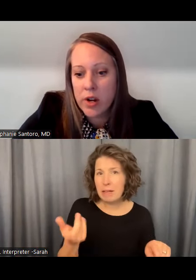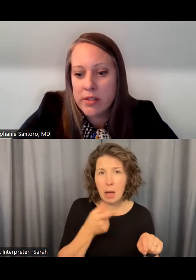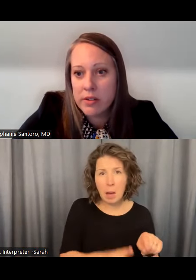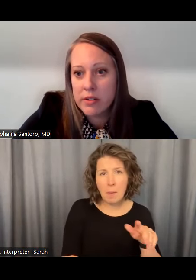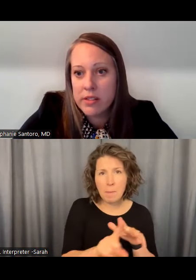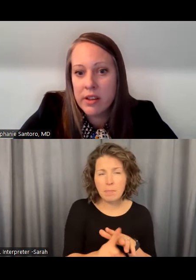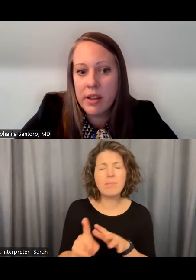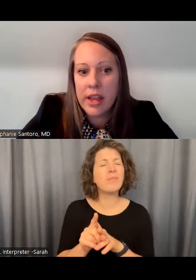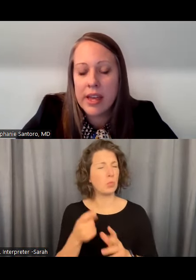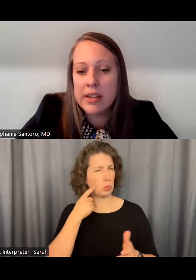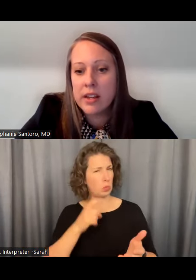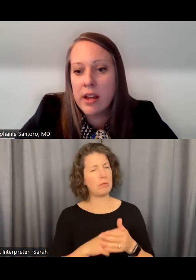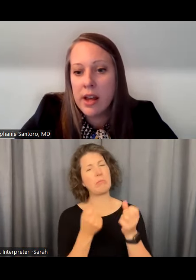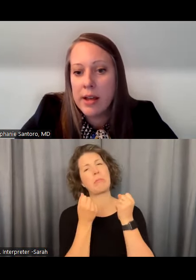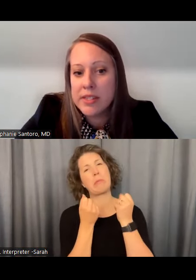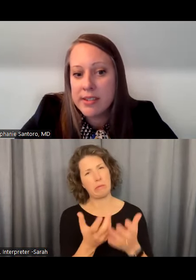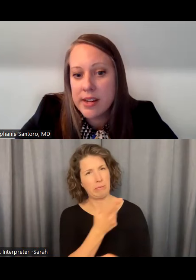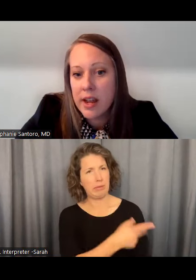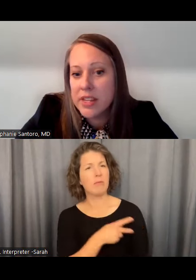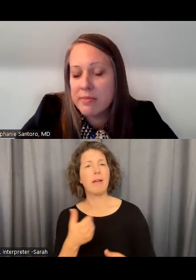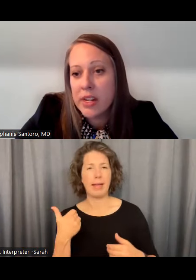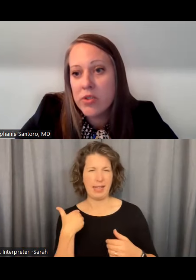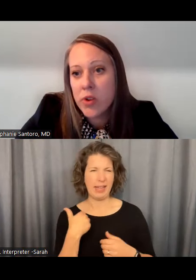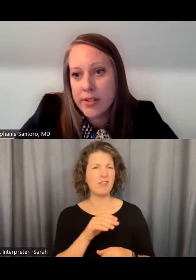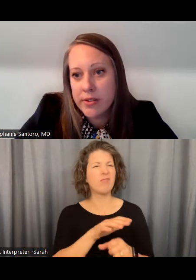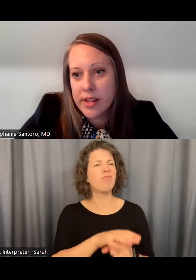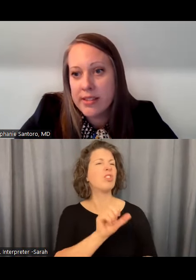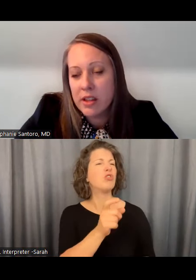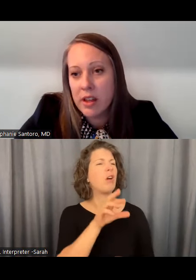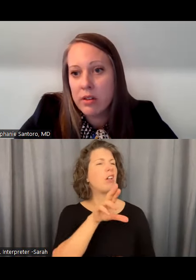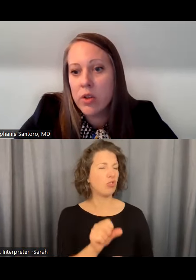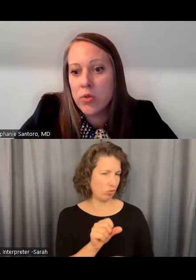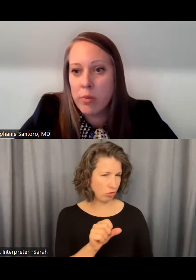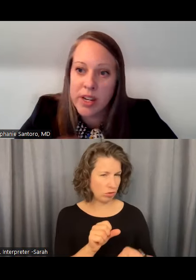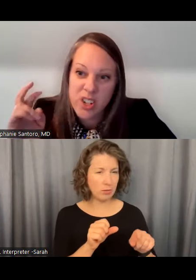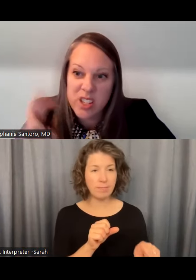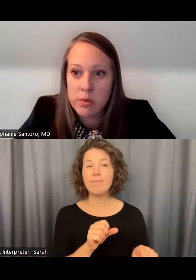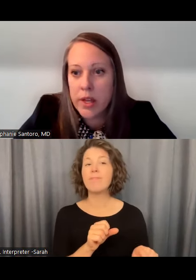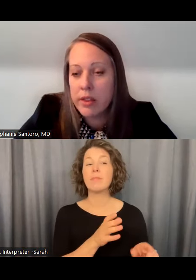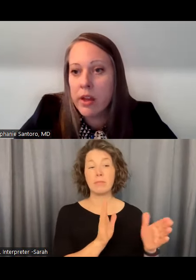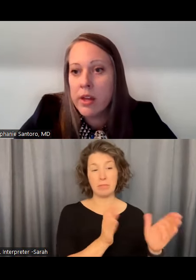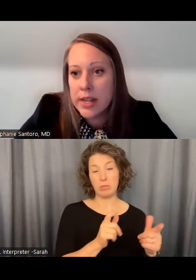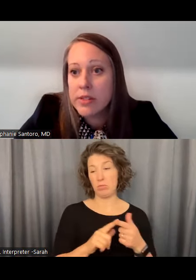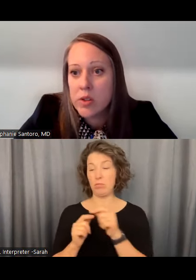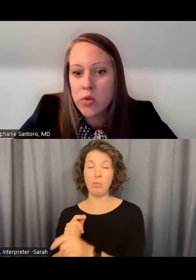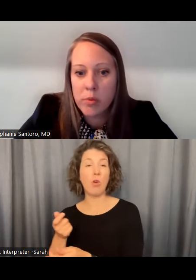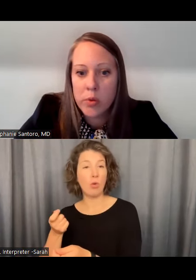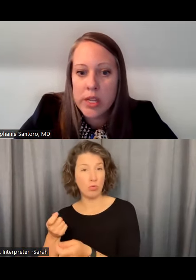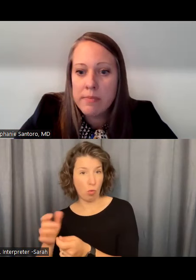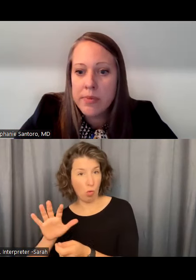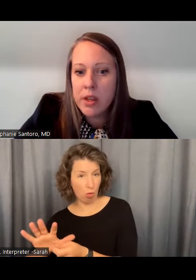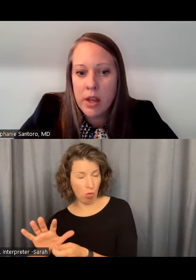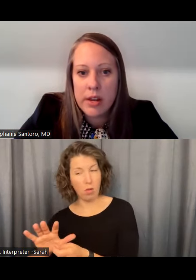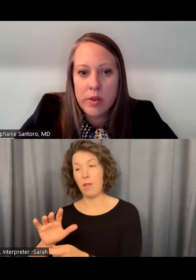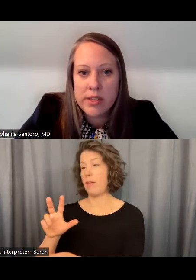many stressors and 6 times as many stressors as the control patients with Down syndrome